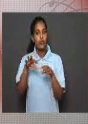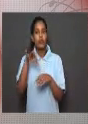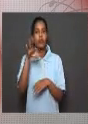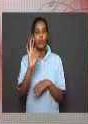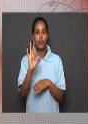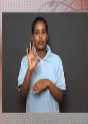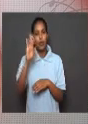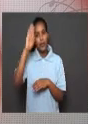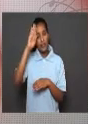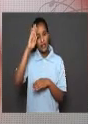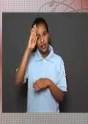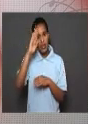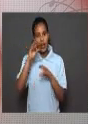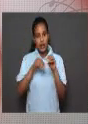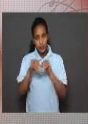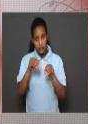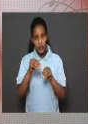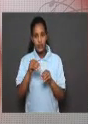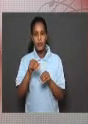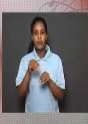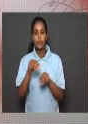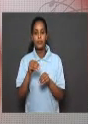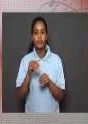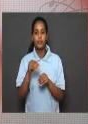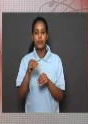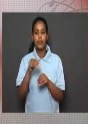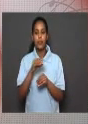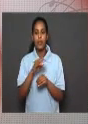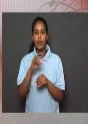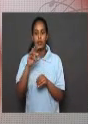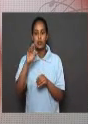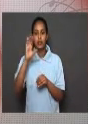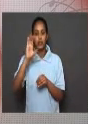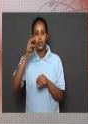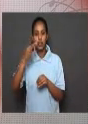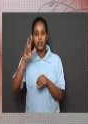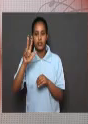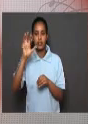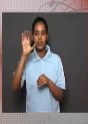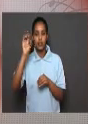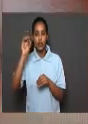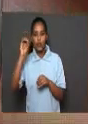the buffer action of acetic acid and sodium acetate.